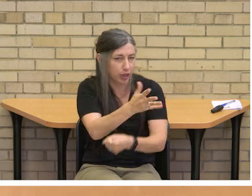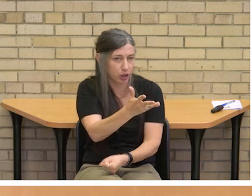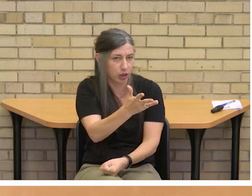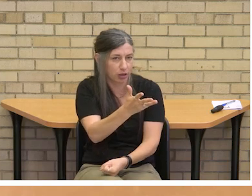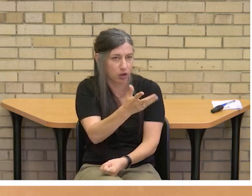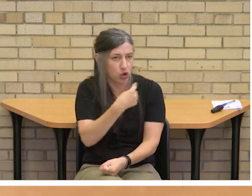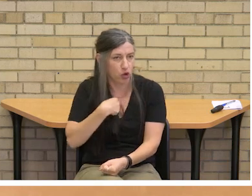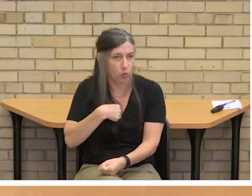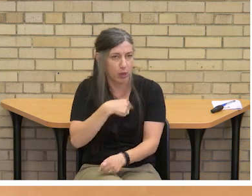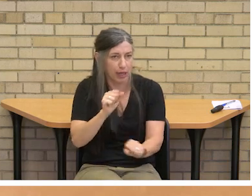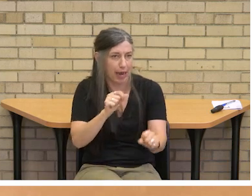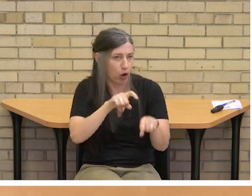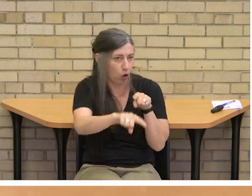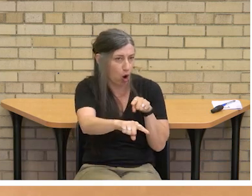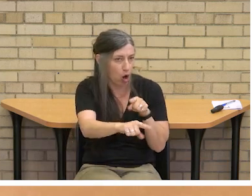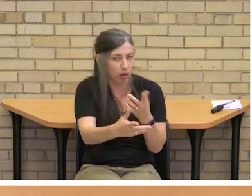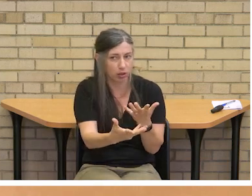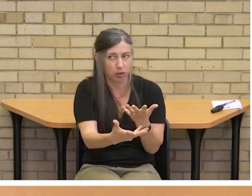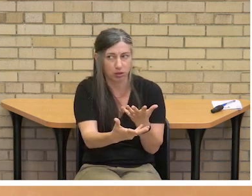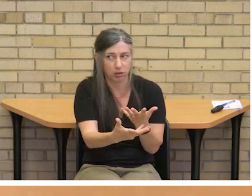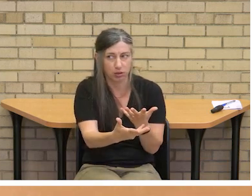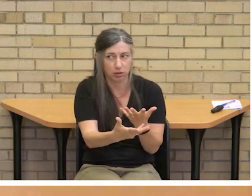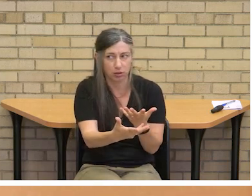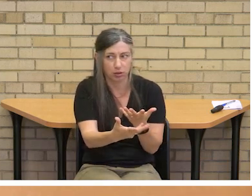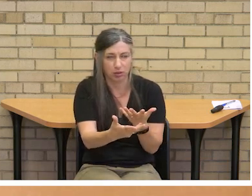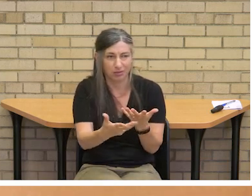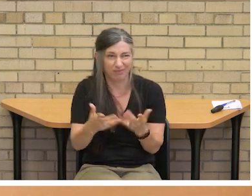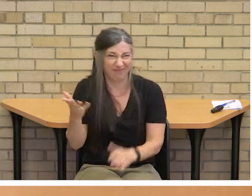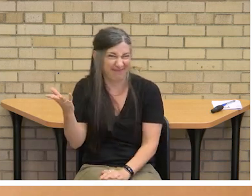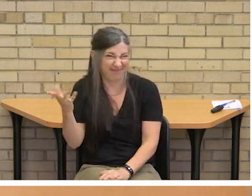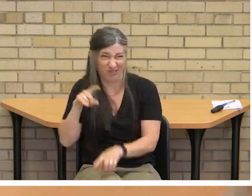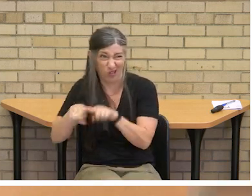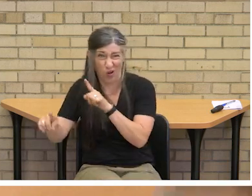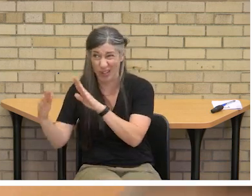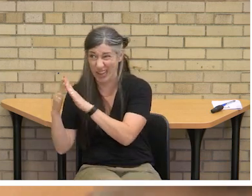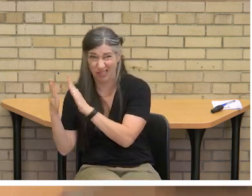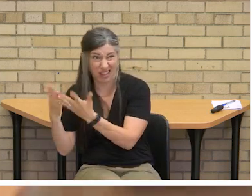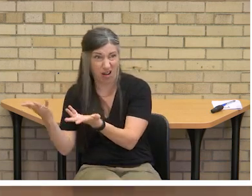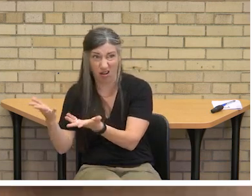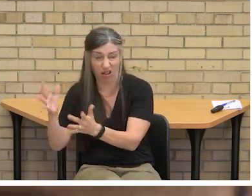public can call in to get in contact with as opposed to somebody downtown?